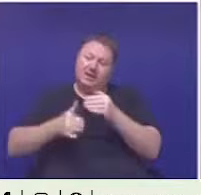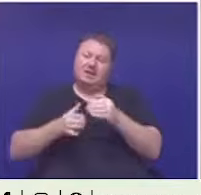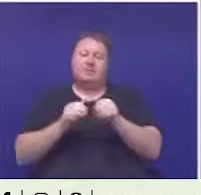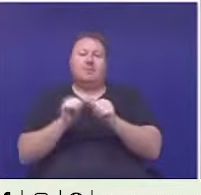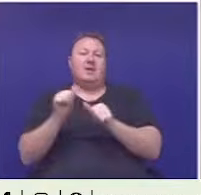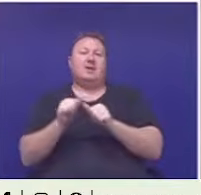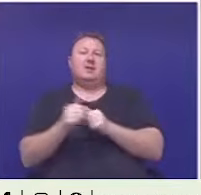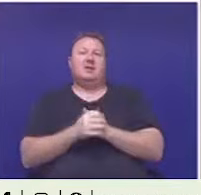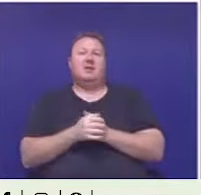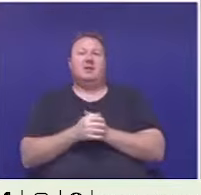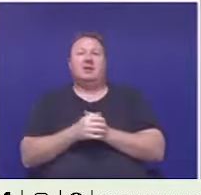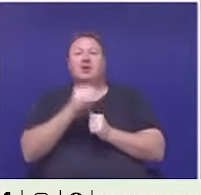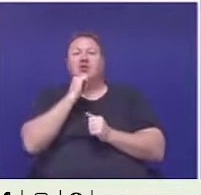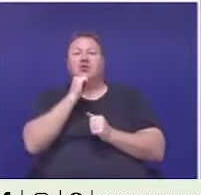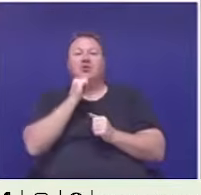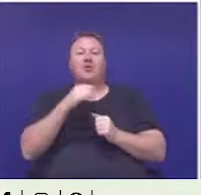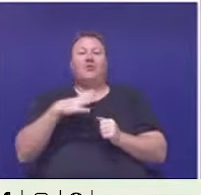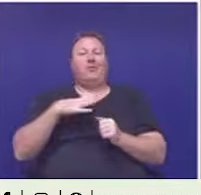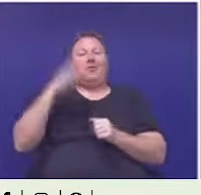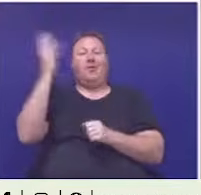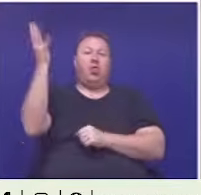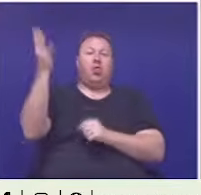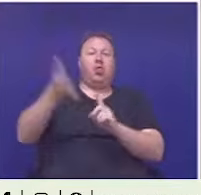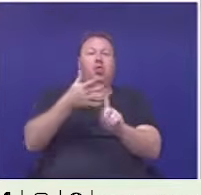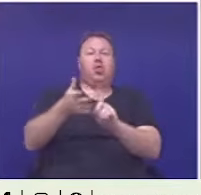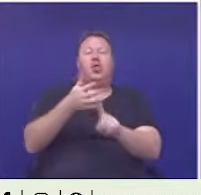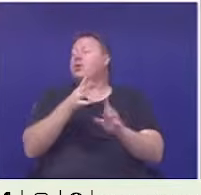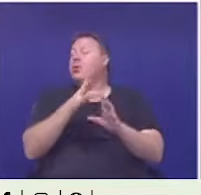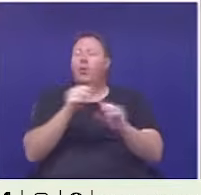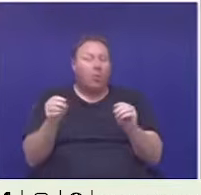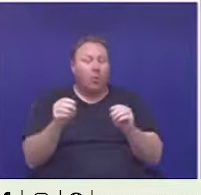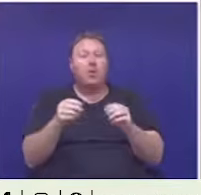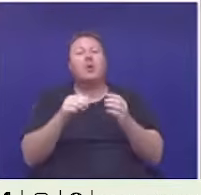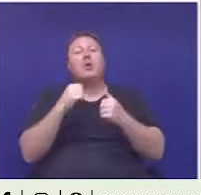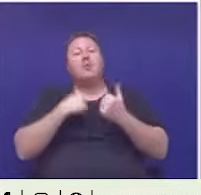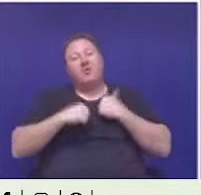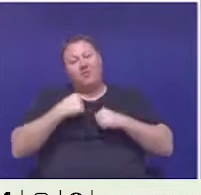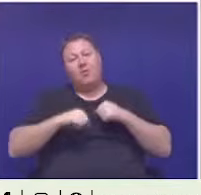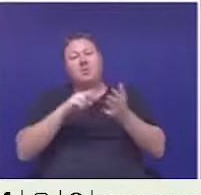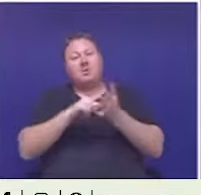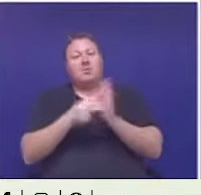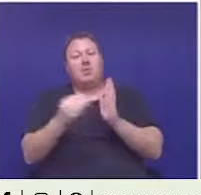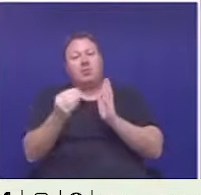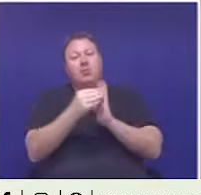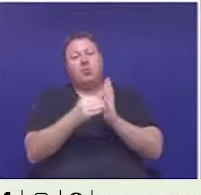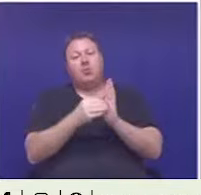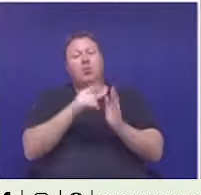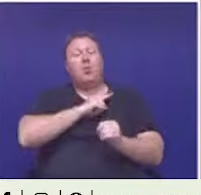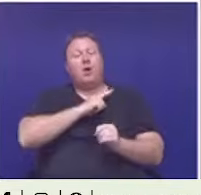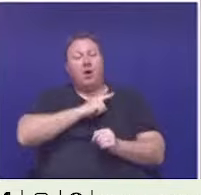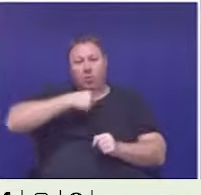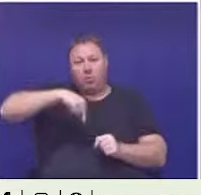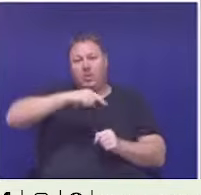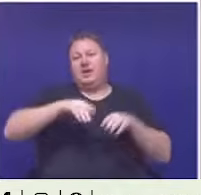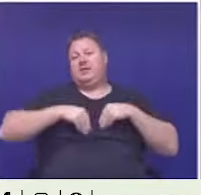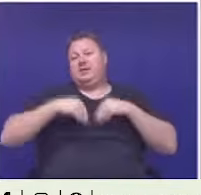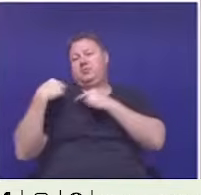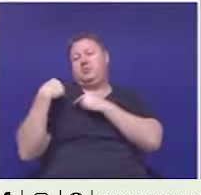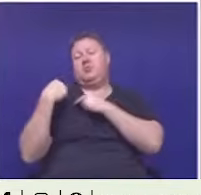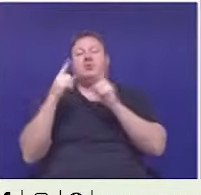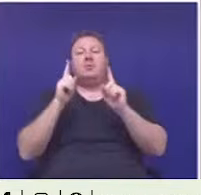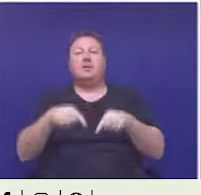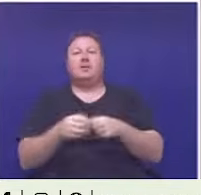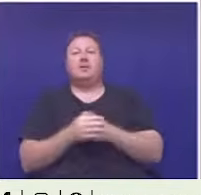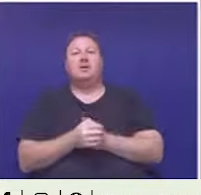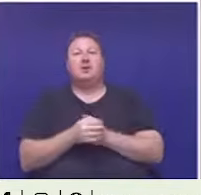our own performance plans so that you can hold us accountable. Because for me, my interest is to seeing the